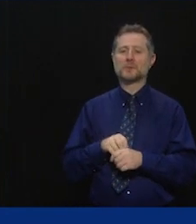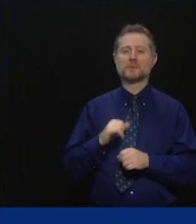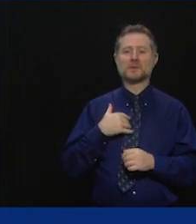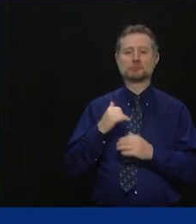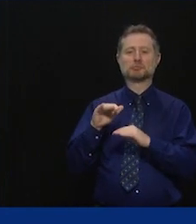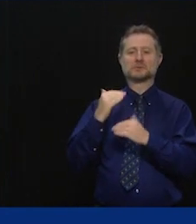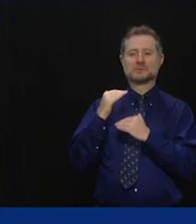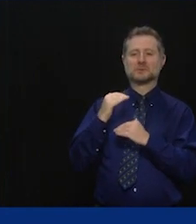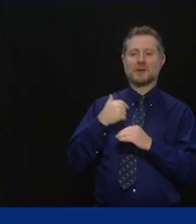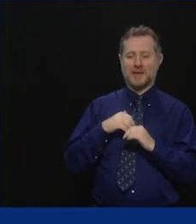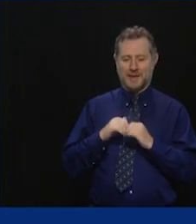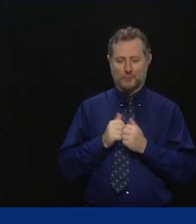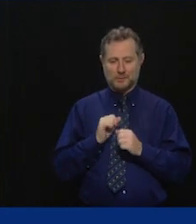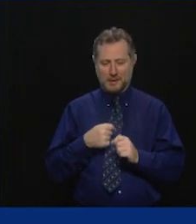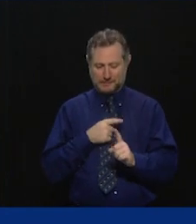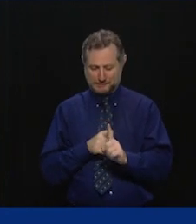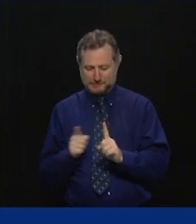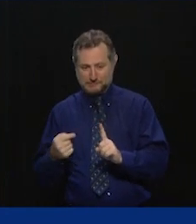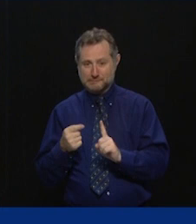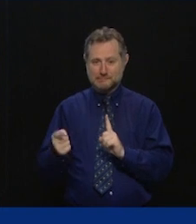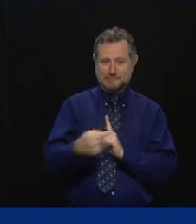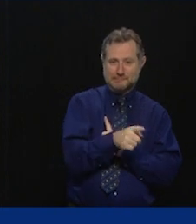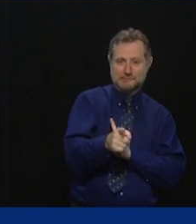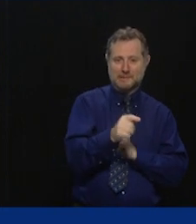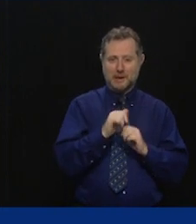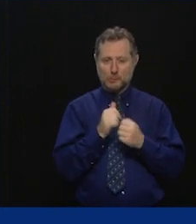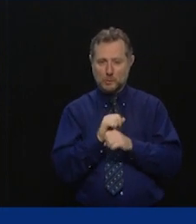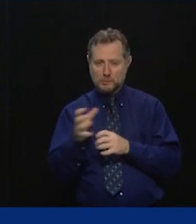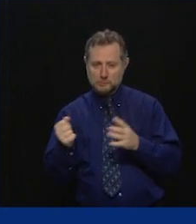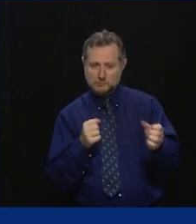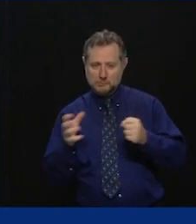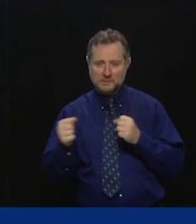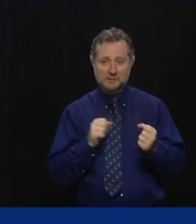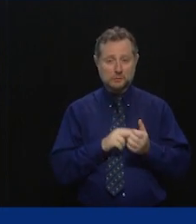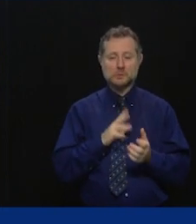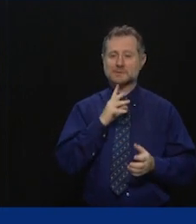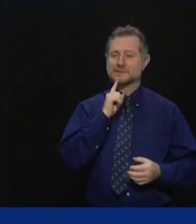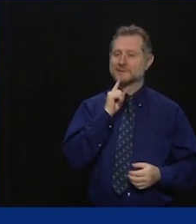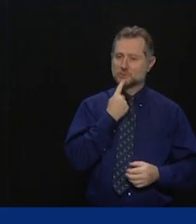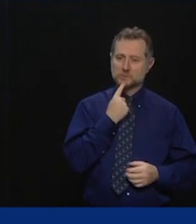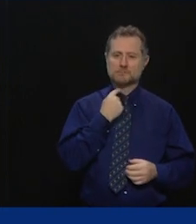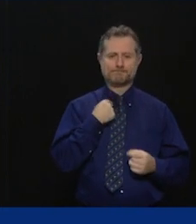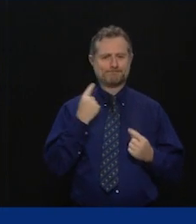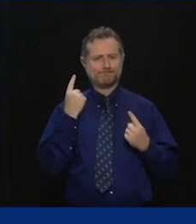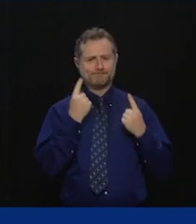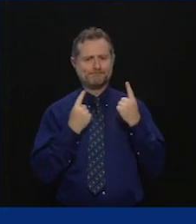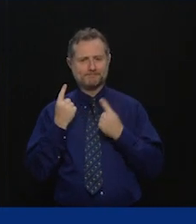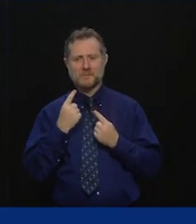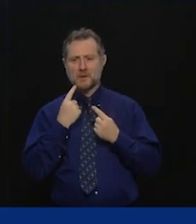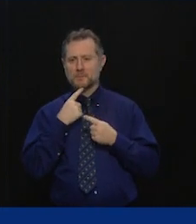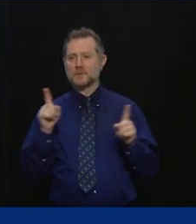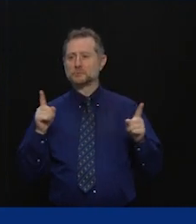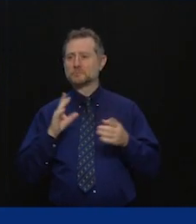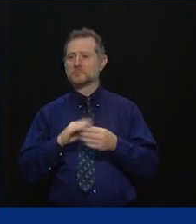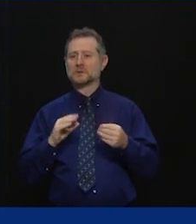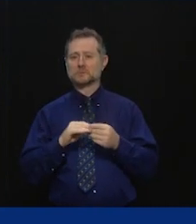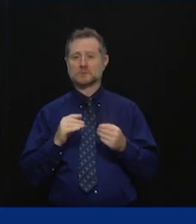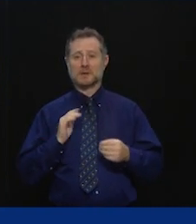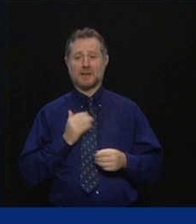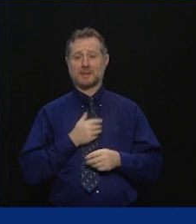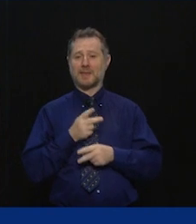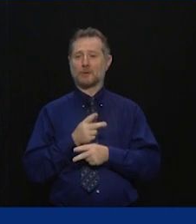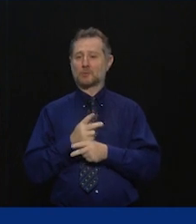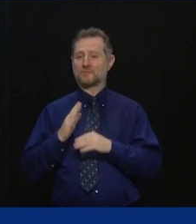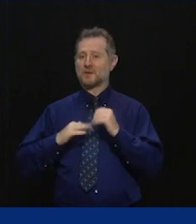out how to get around that. So that's what we're working on right now. But I'm taking it very seriously. I want to send a message to all the healthcare facilities across the state. First of